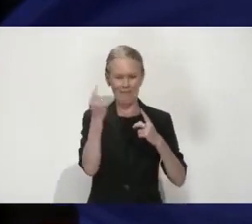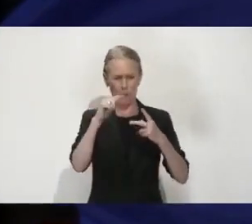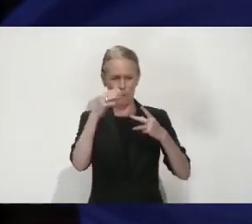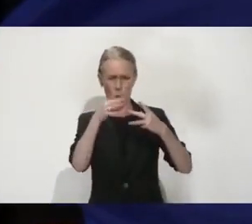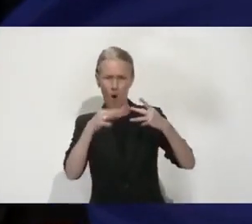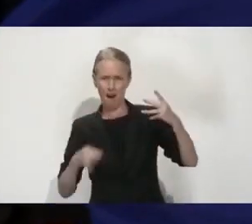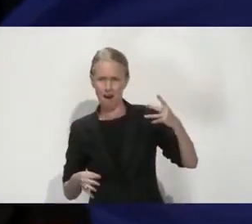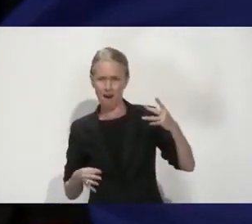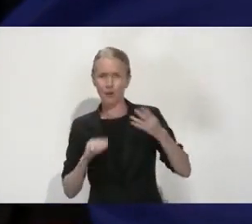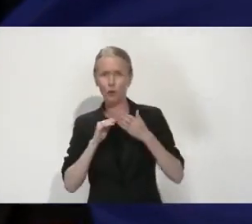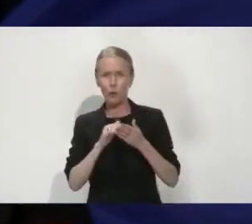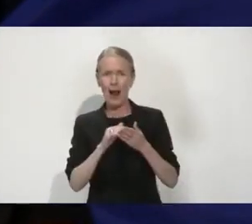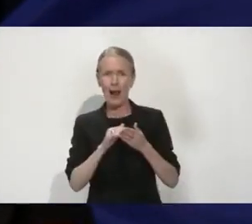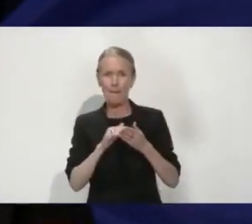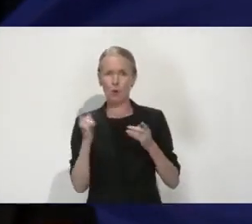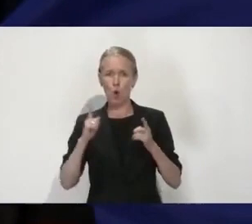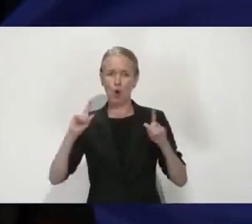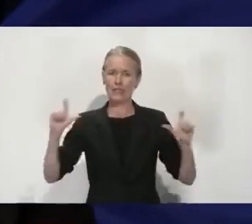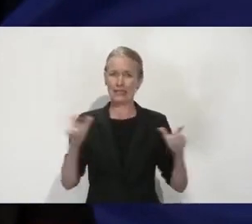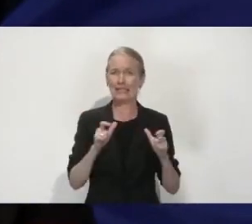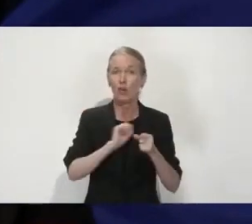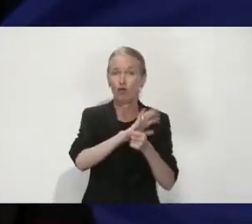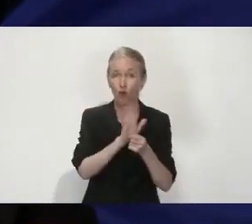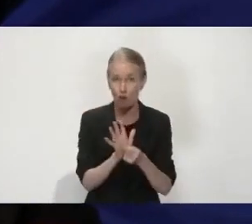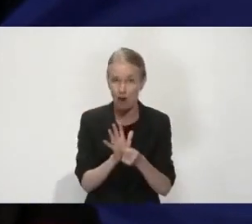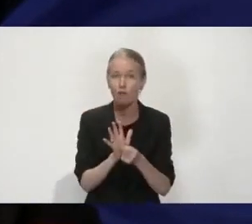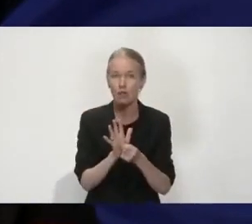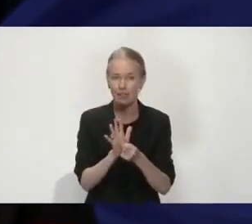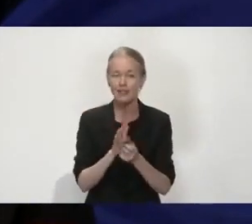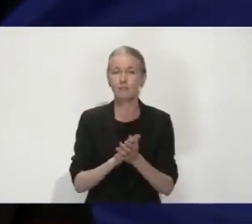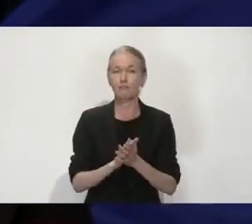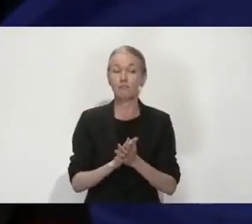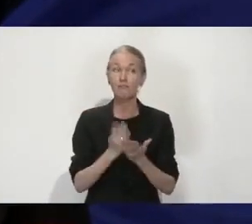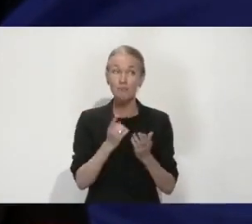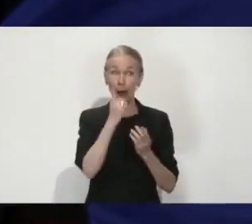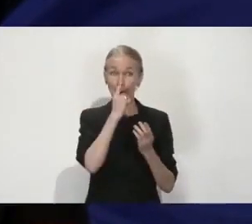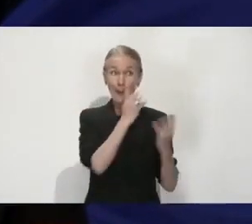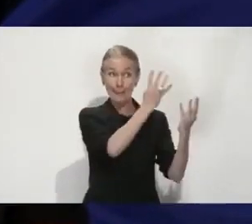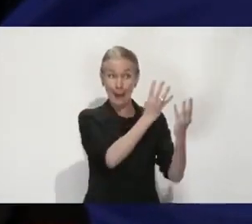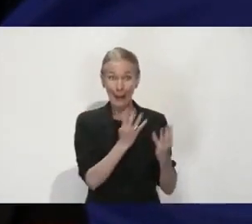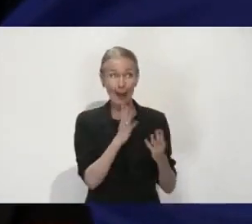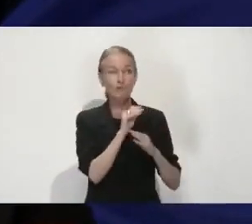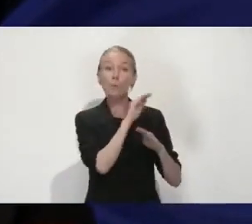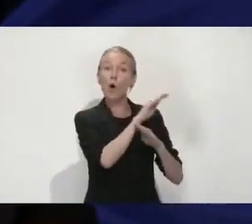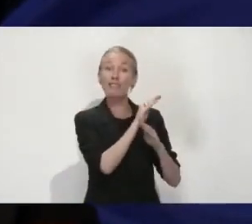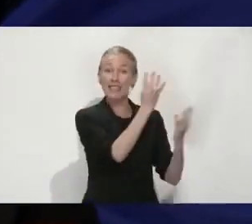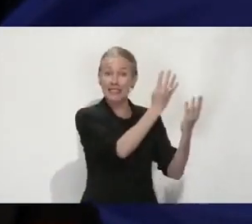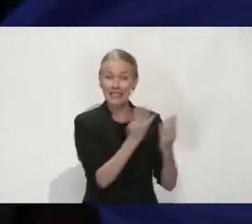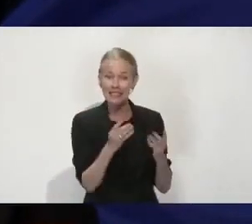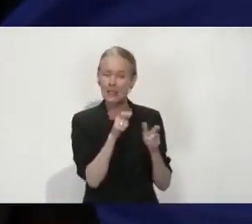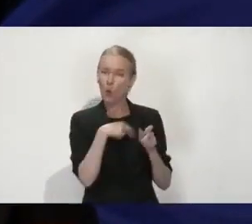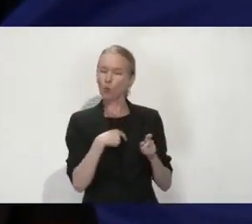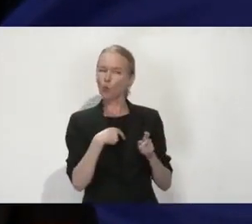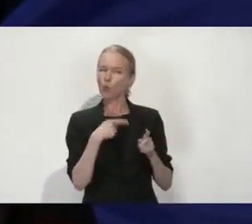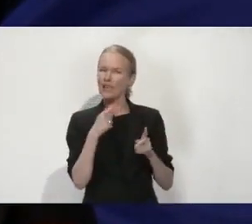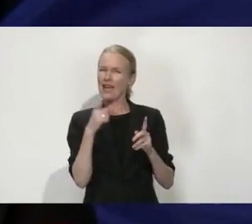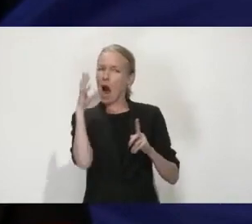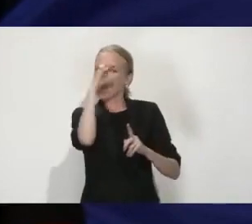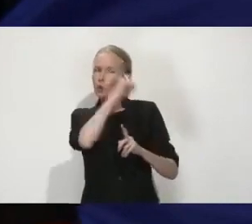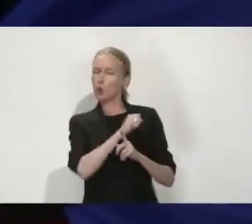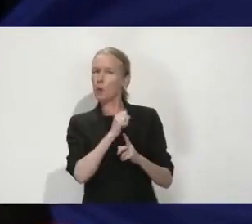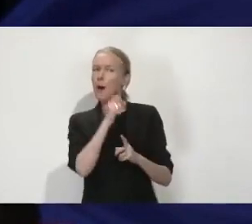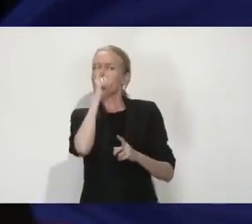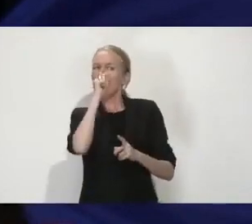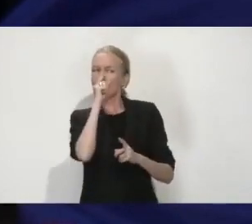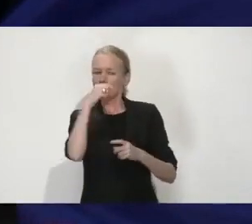without the test, returnees are still managed in a way that considers that they may have COVID-19.